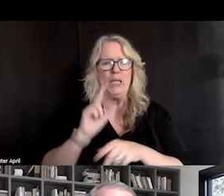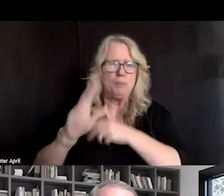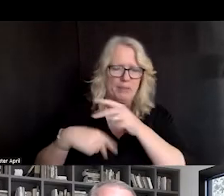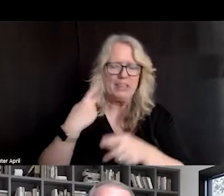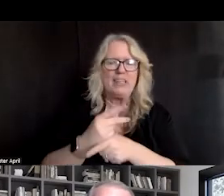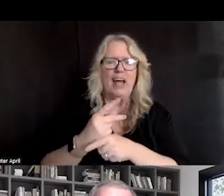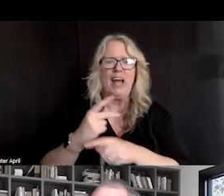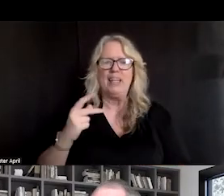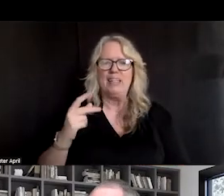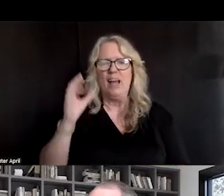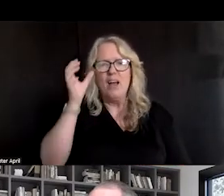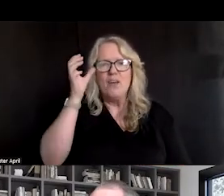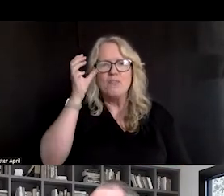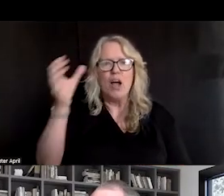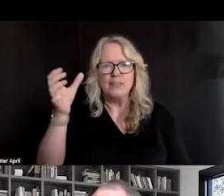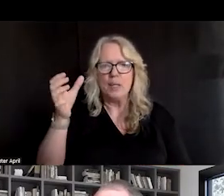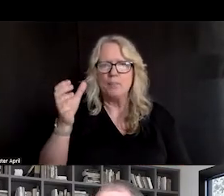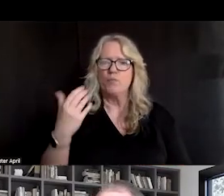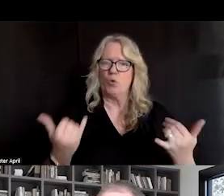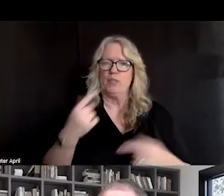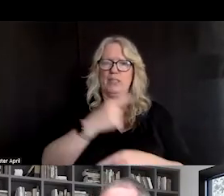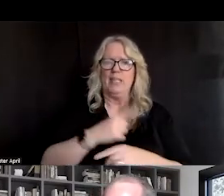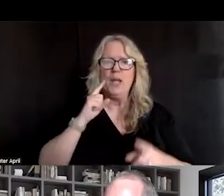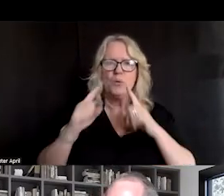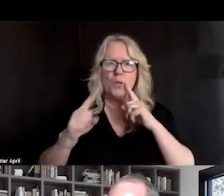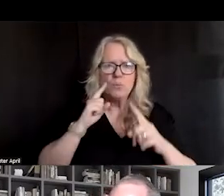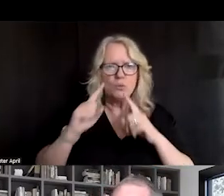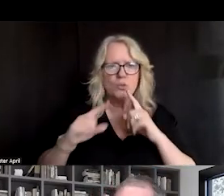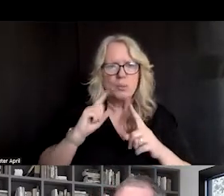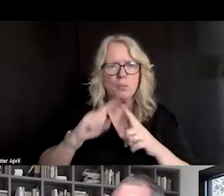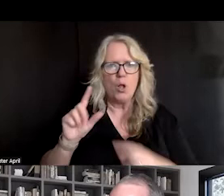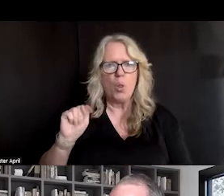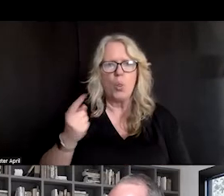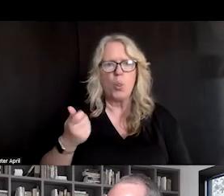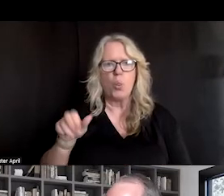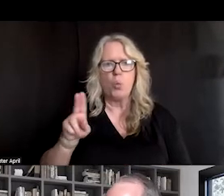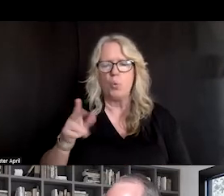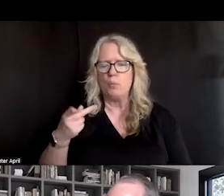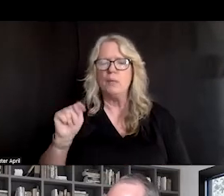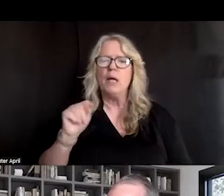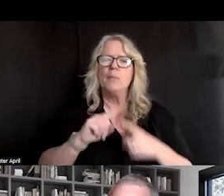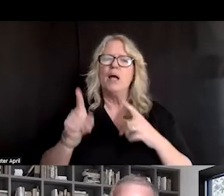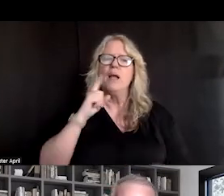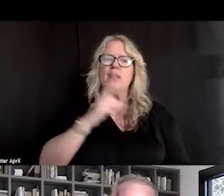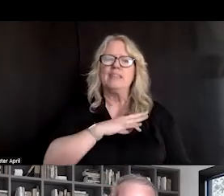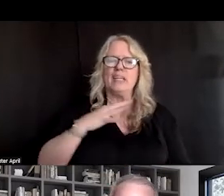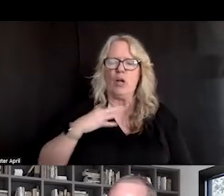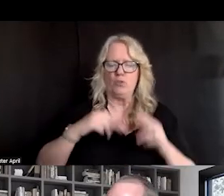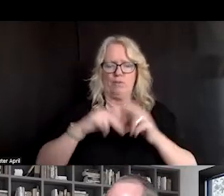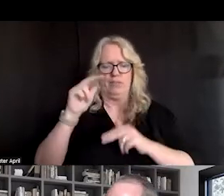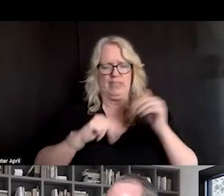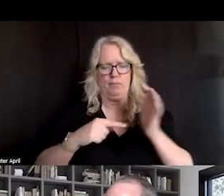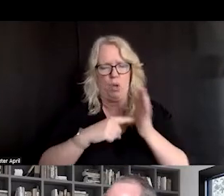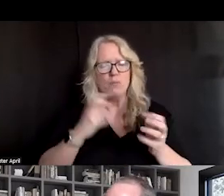of concepts. And today we're going to talk about throughput. Traditional psychiatric facility models, we've often seen